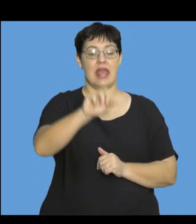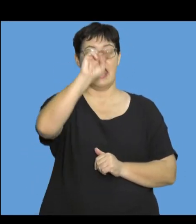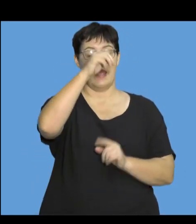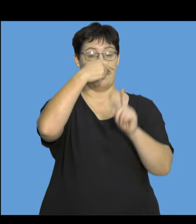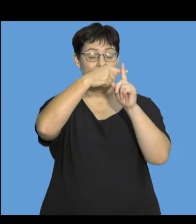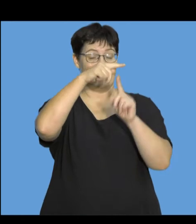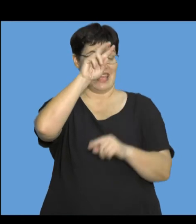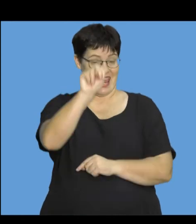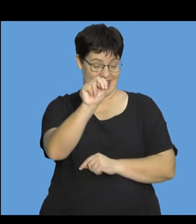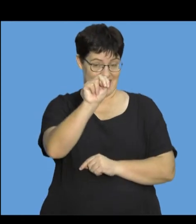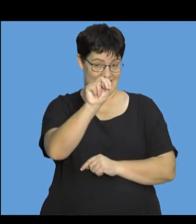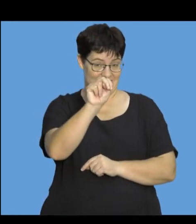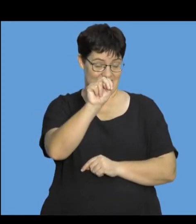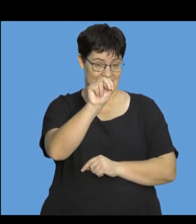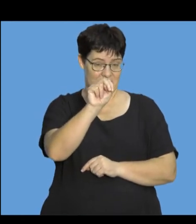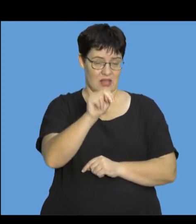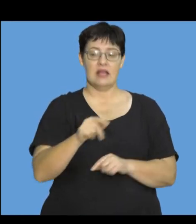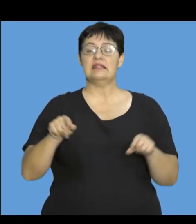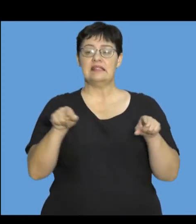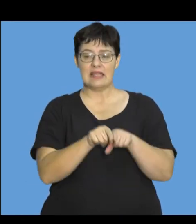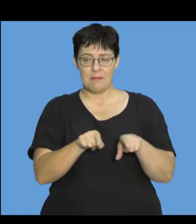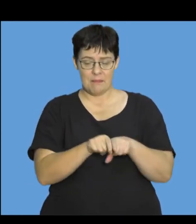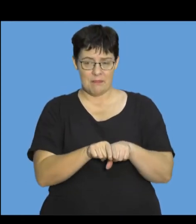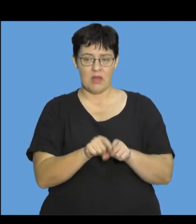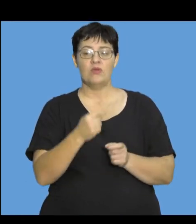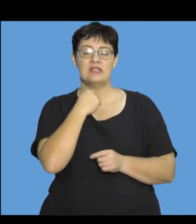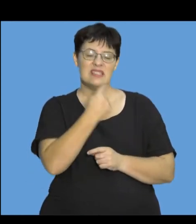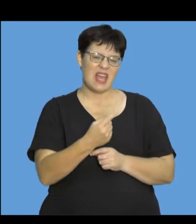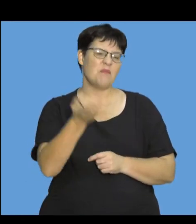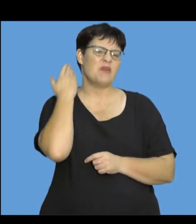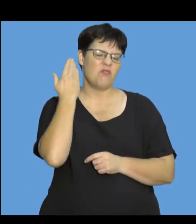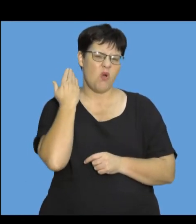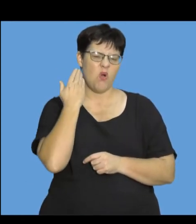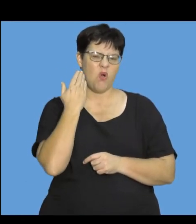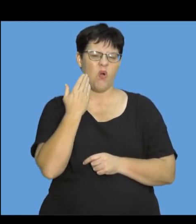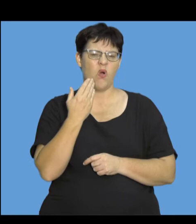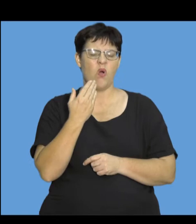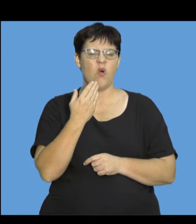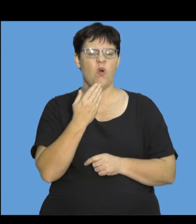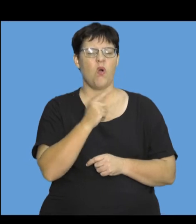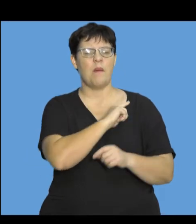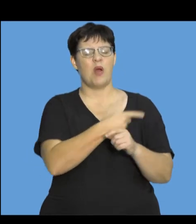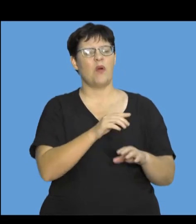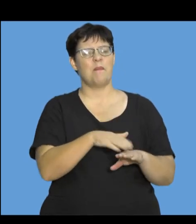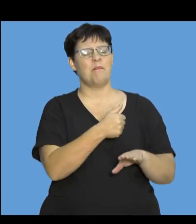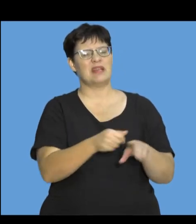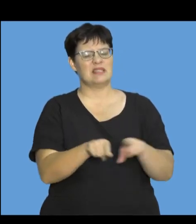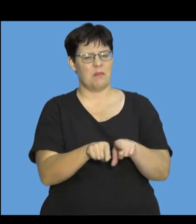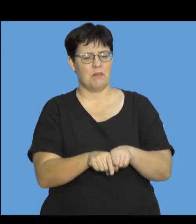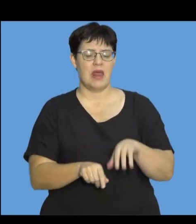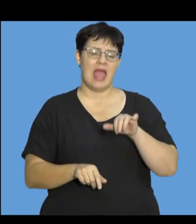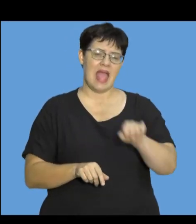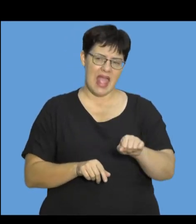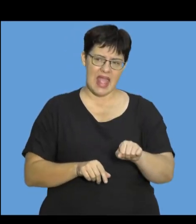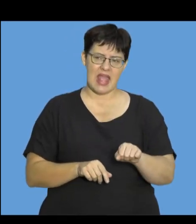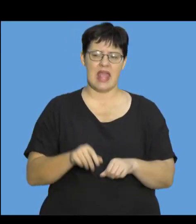m plus n is the same as when you were multiplying powers of the same base, which is a to the